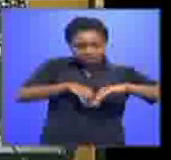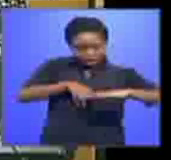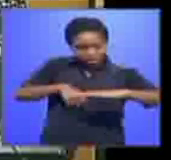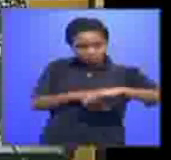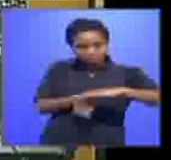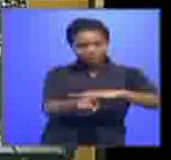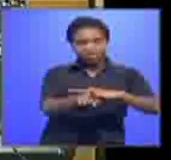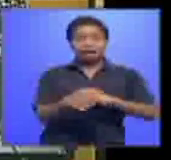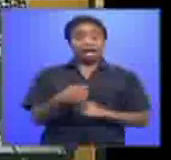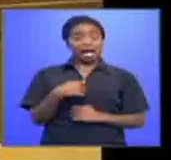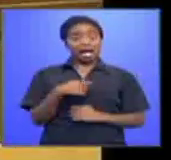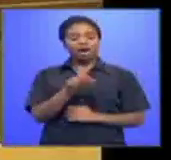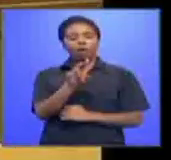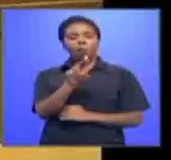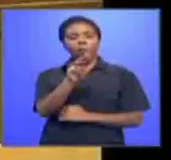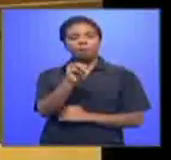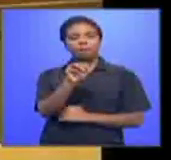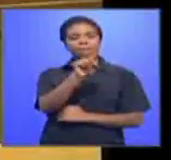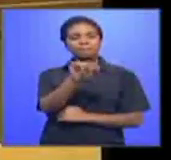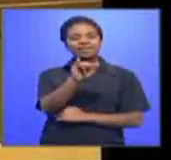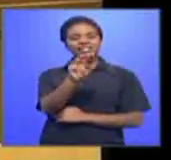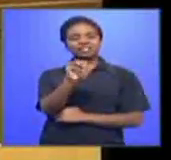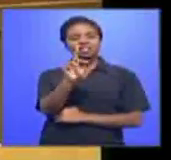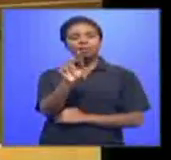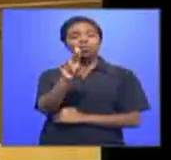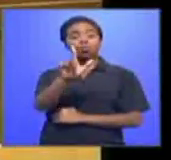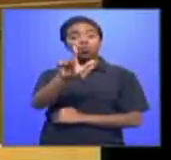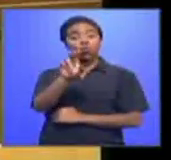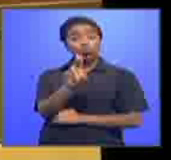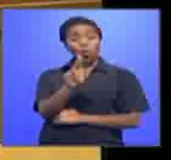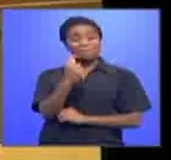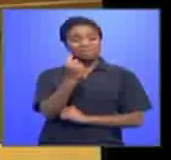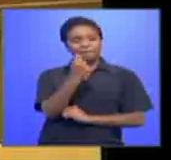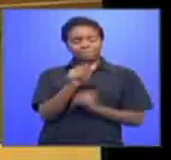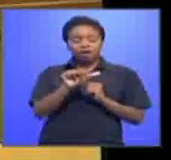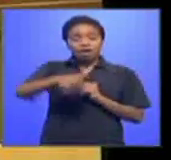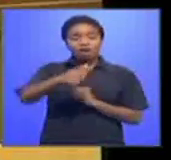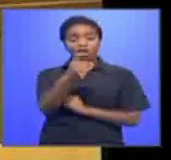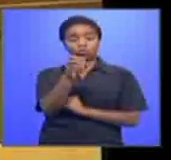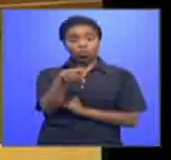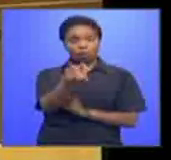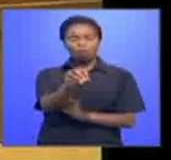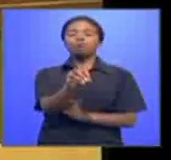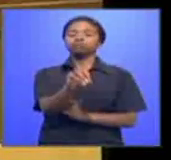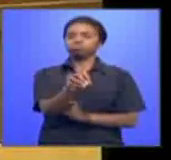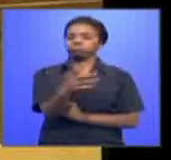The Mzimkhulu Dam is critical for rural development and rural